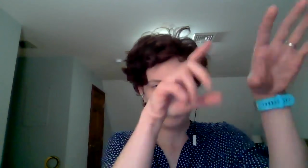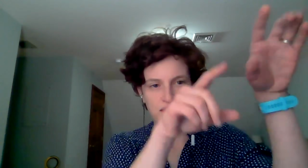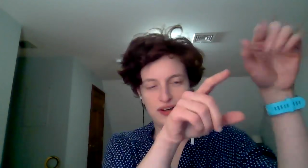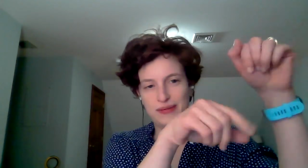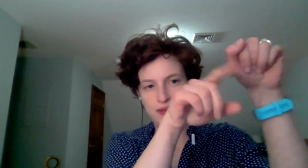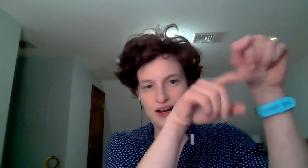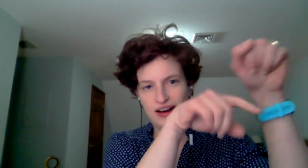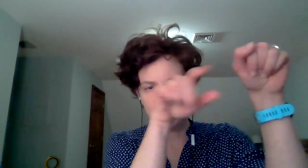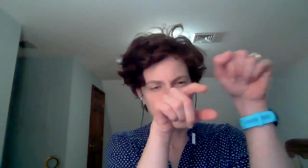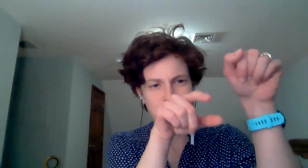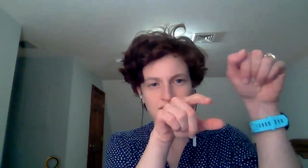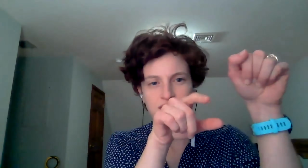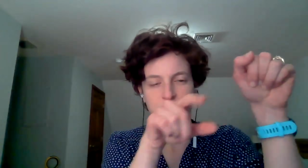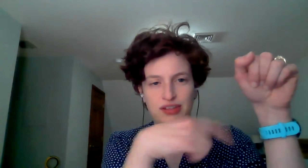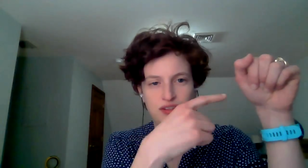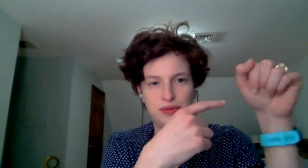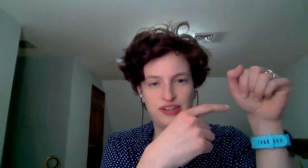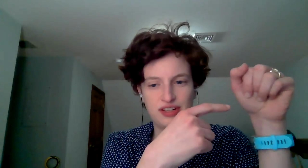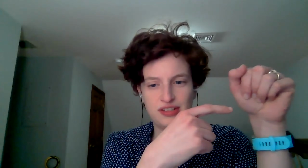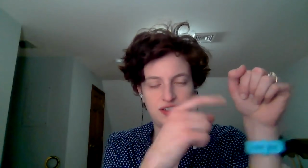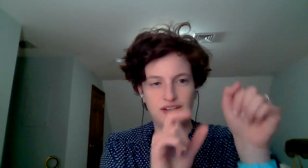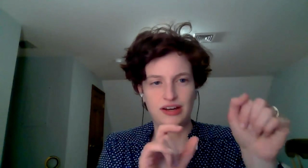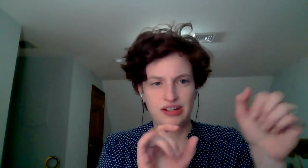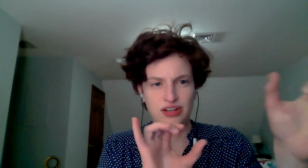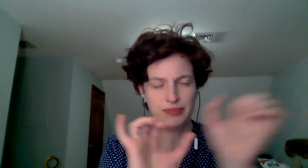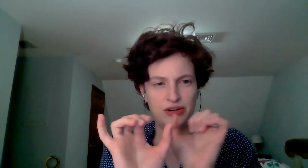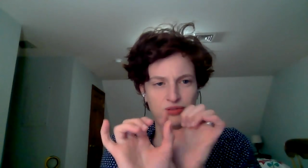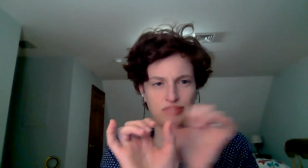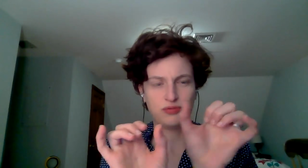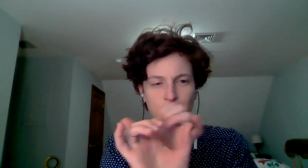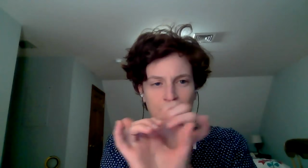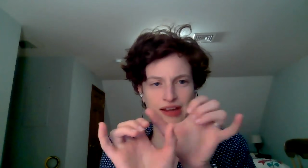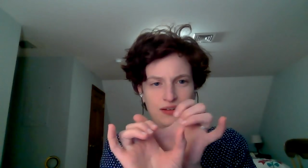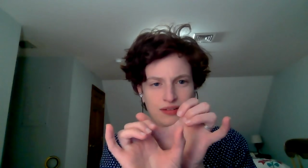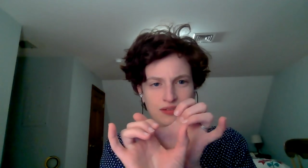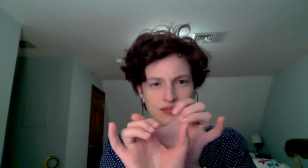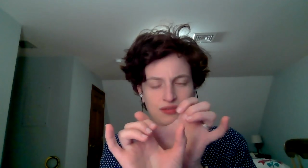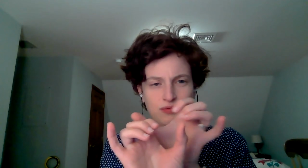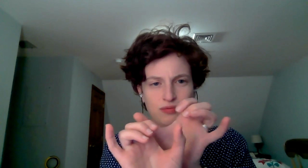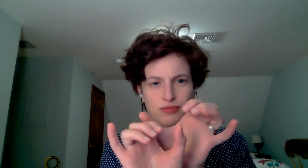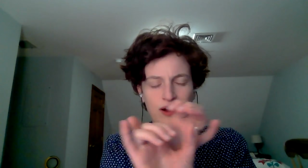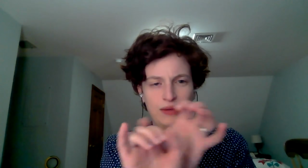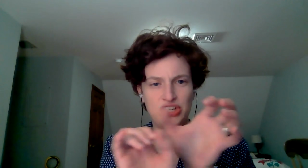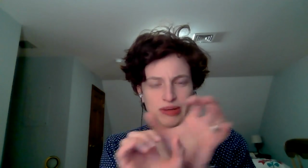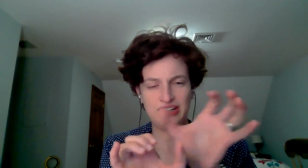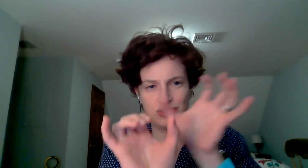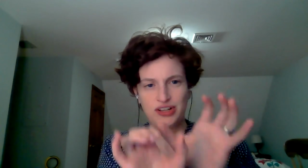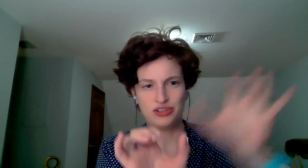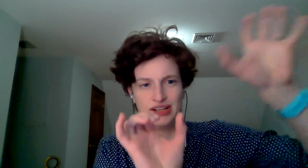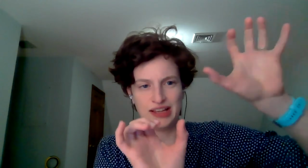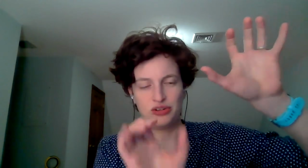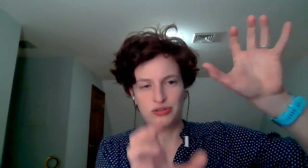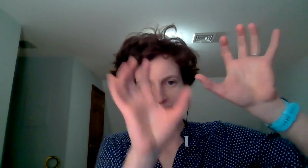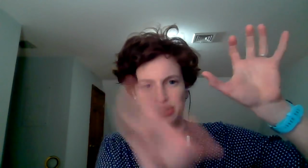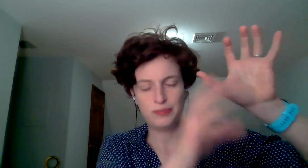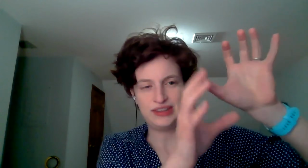like from the onset, I think you said, of the previous consonant. Can you talk about sort of why that measurement is sort of